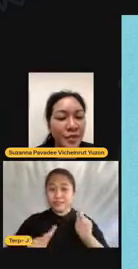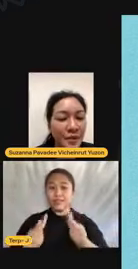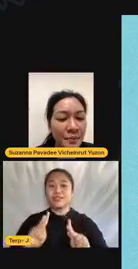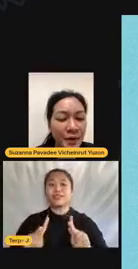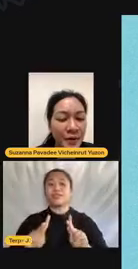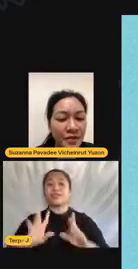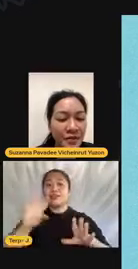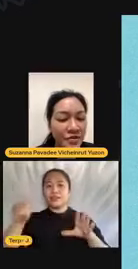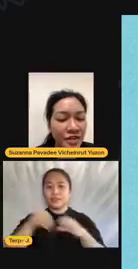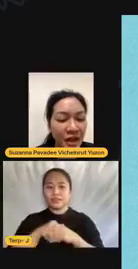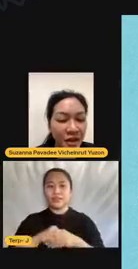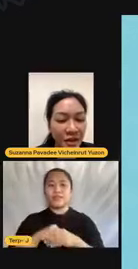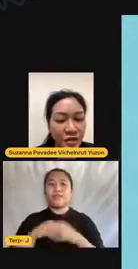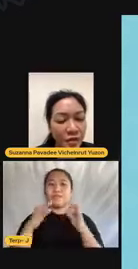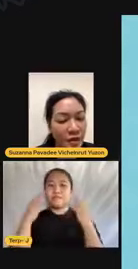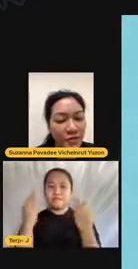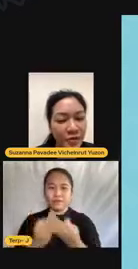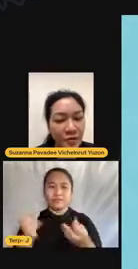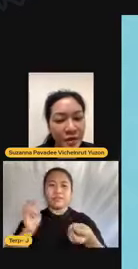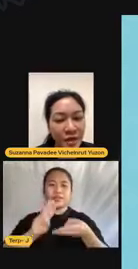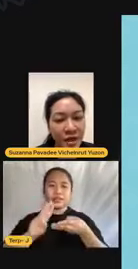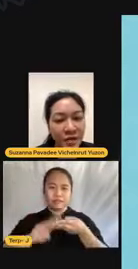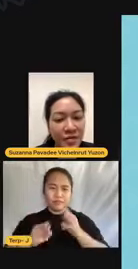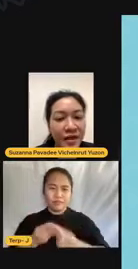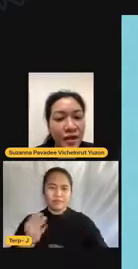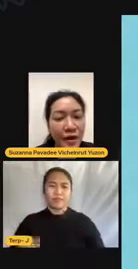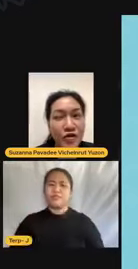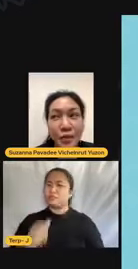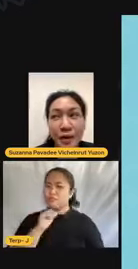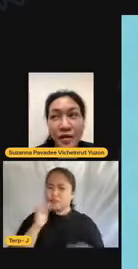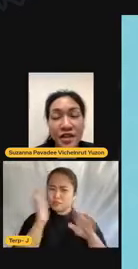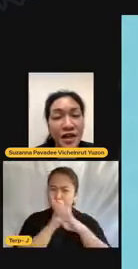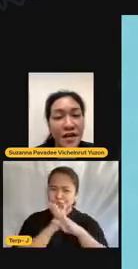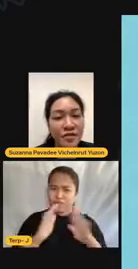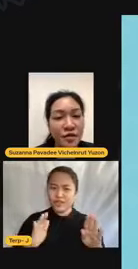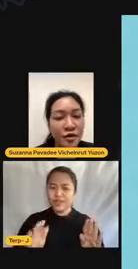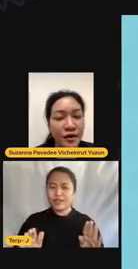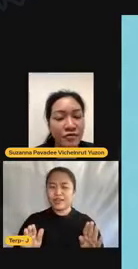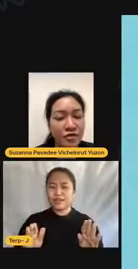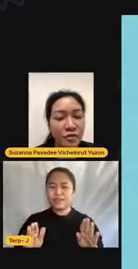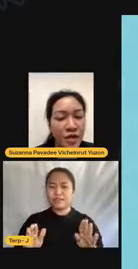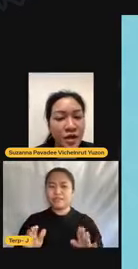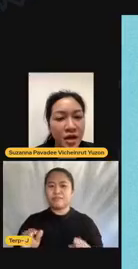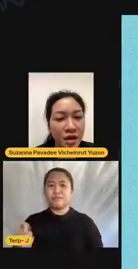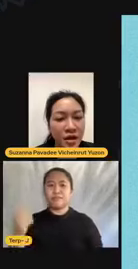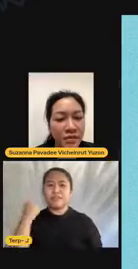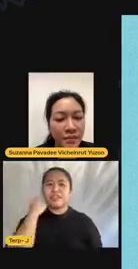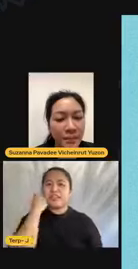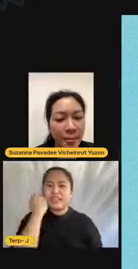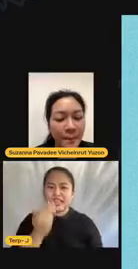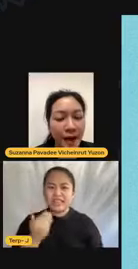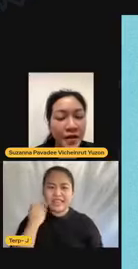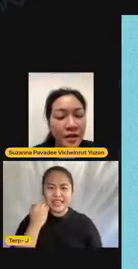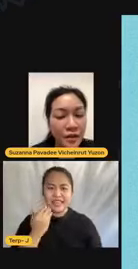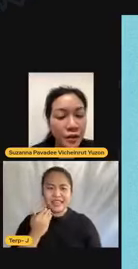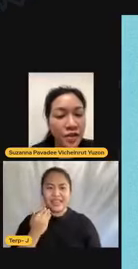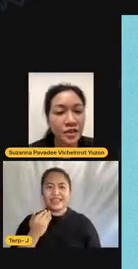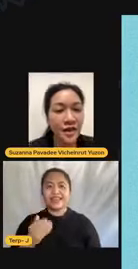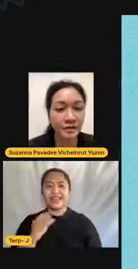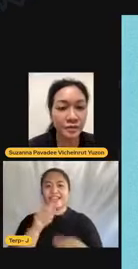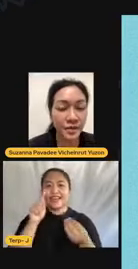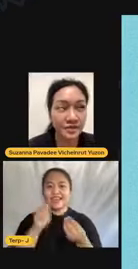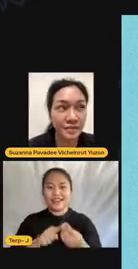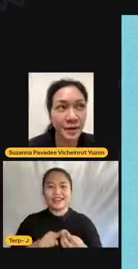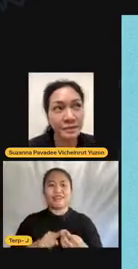don't ever be embarrassed of your child. Don't ever feel like you have to apologize, or you have to not include